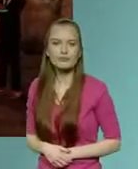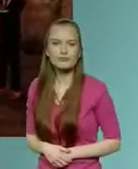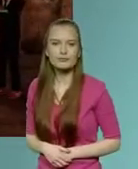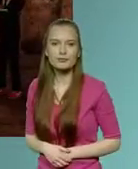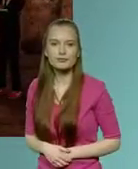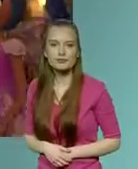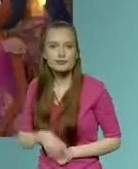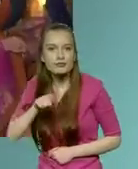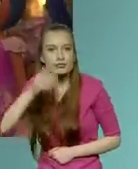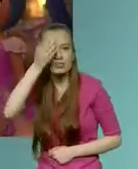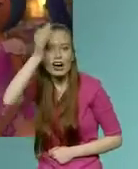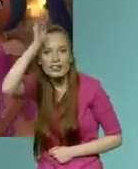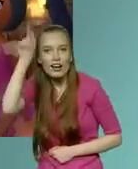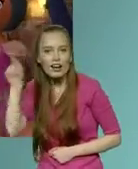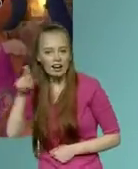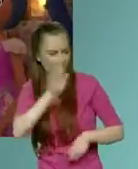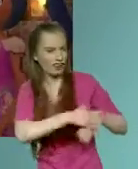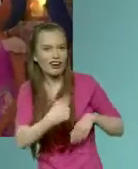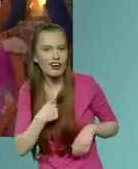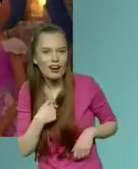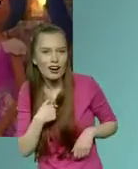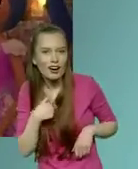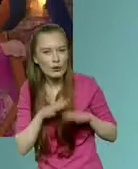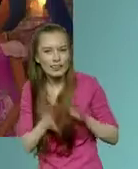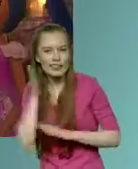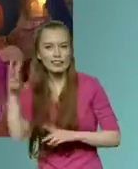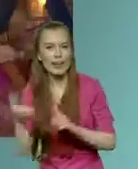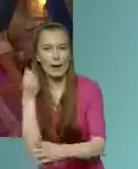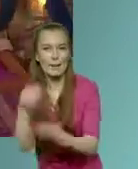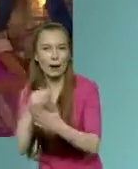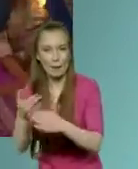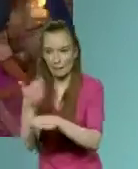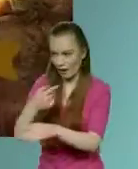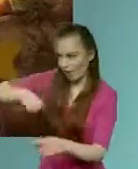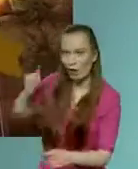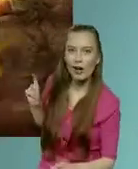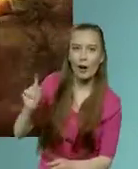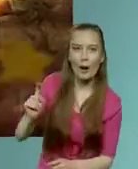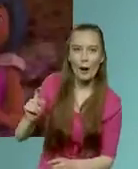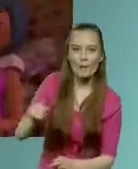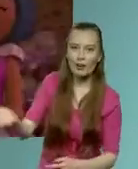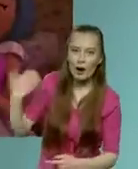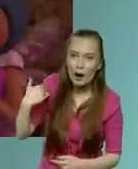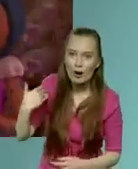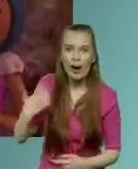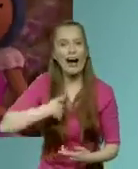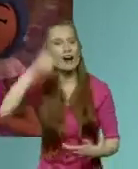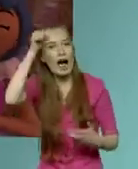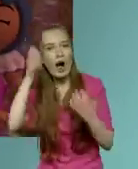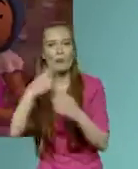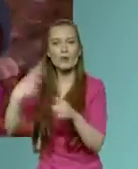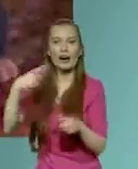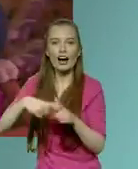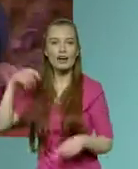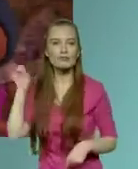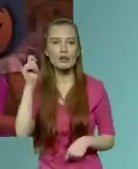It's Sharkbeard. Who cares? We need to get to the treasure before them. Come on! I know how to go faster! Twinkle? Pirate Flake and Breeze